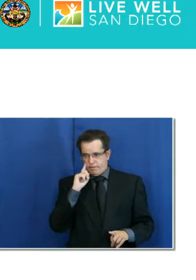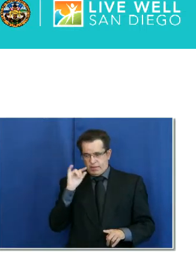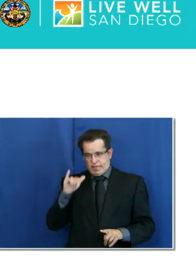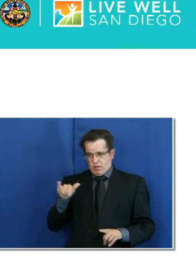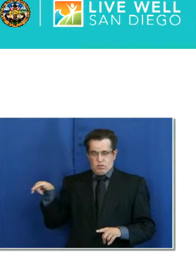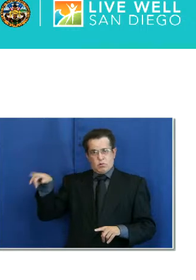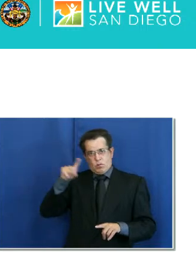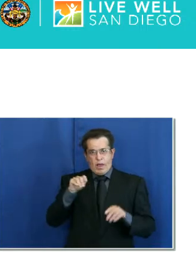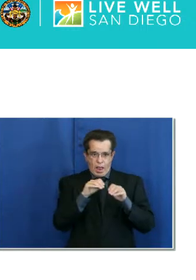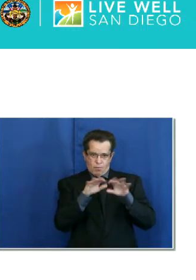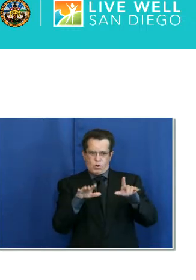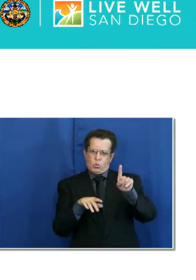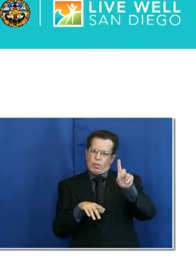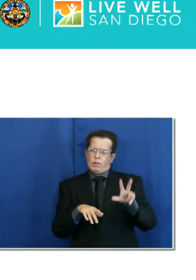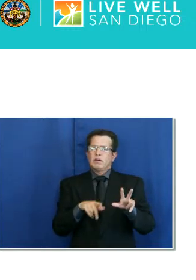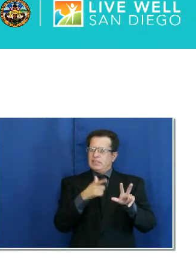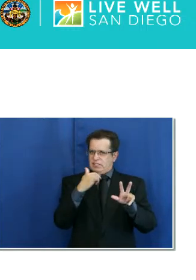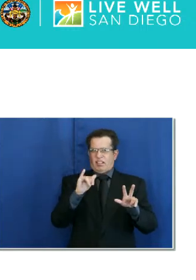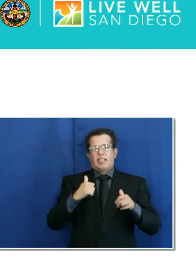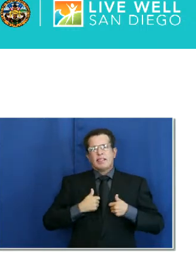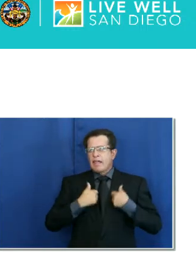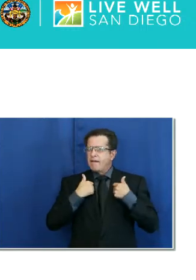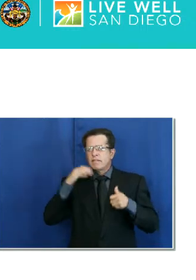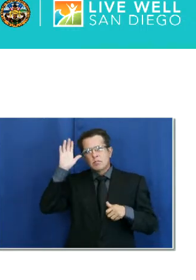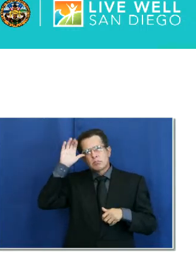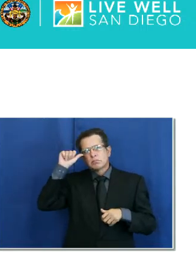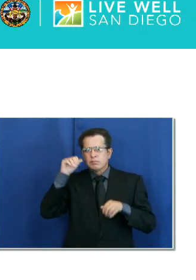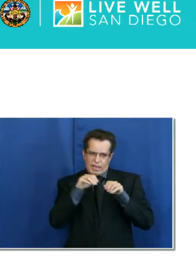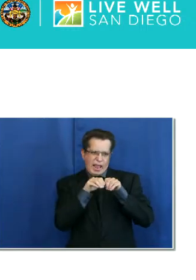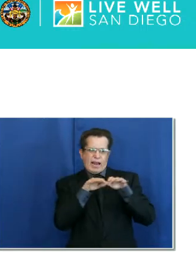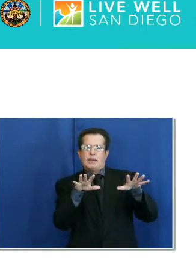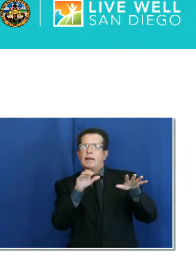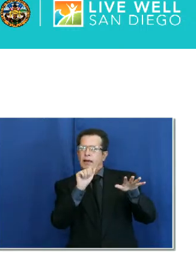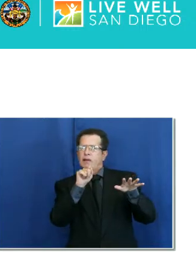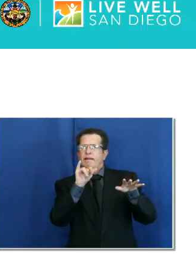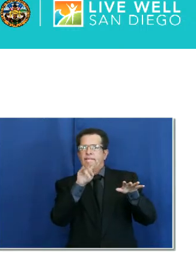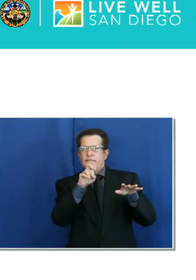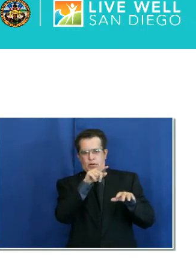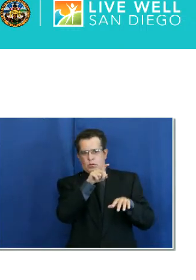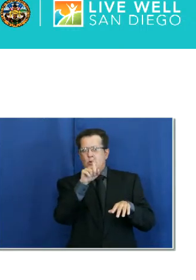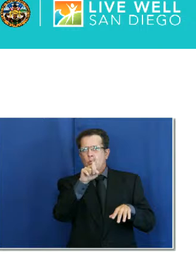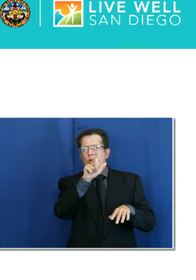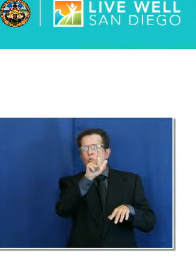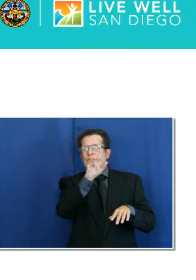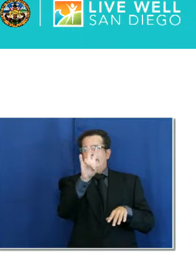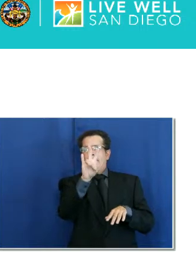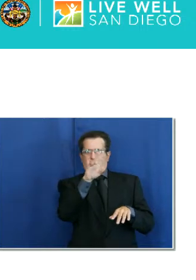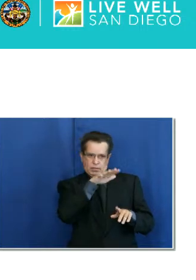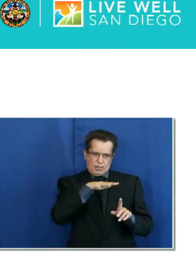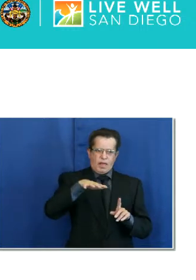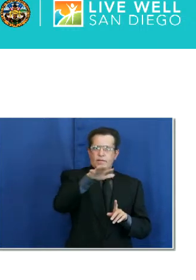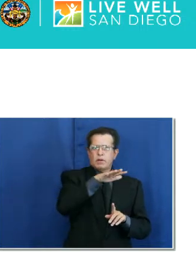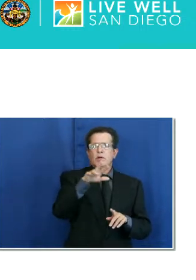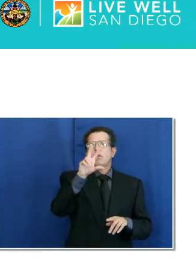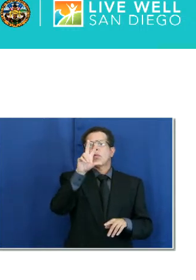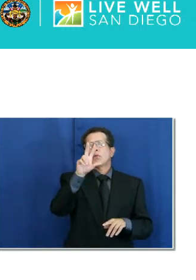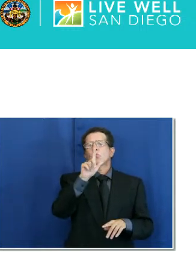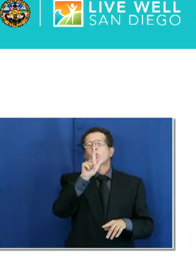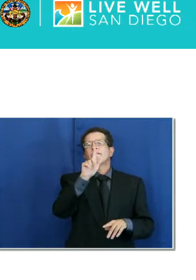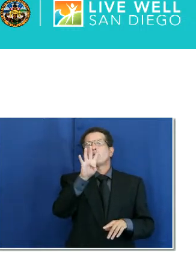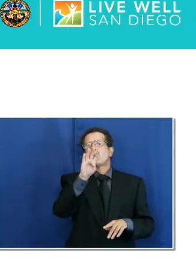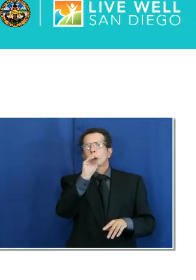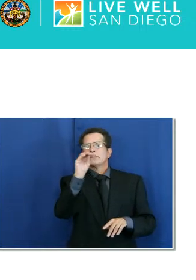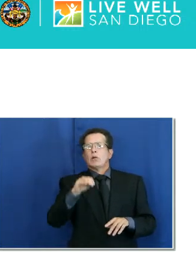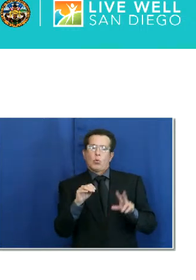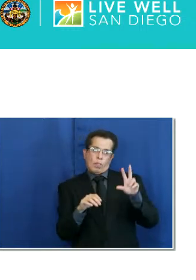382 outbreaks being active outbreaks. Of these 127 active outbreaks, 30 or